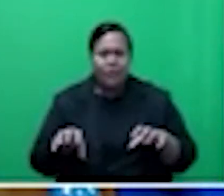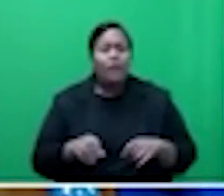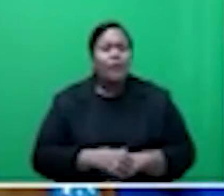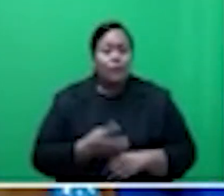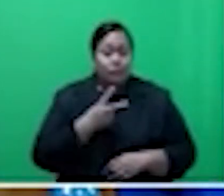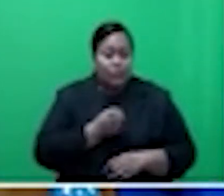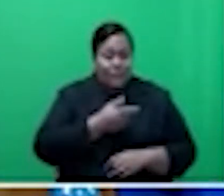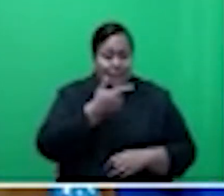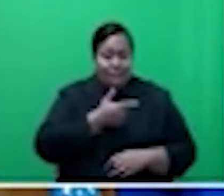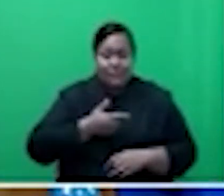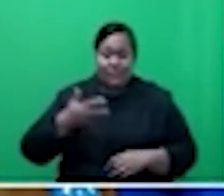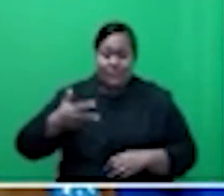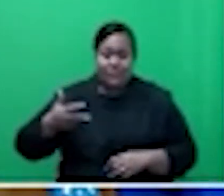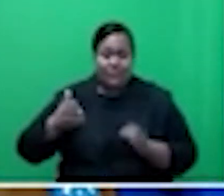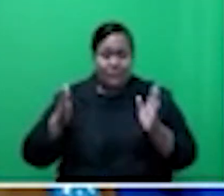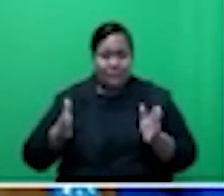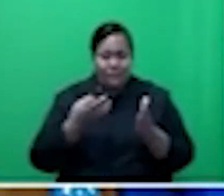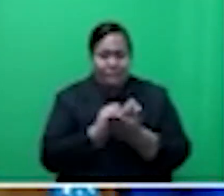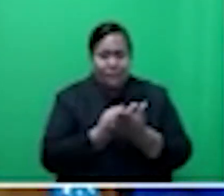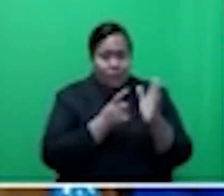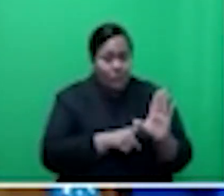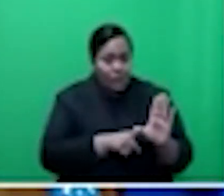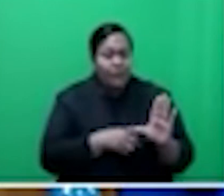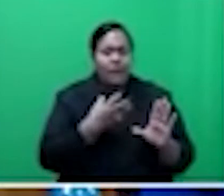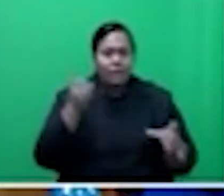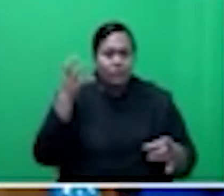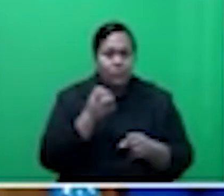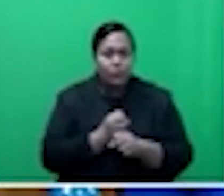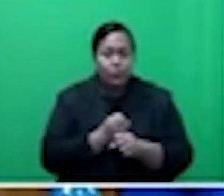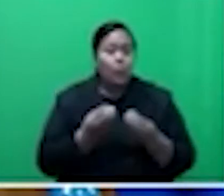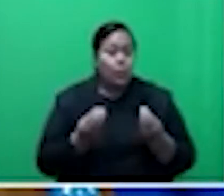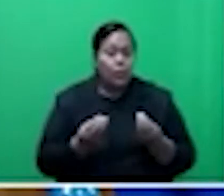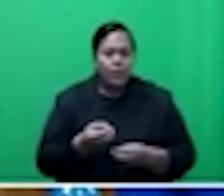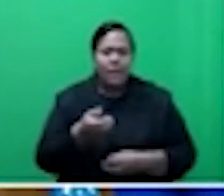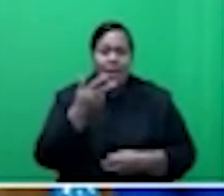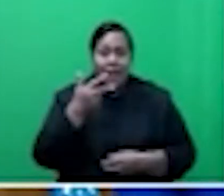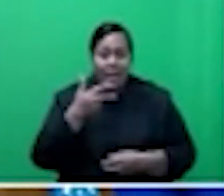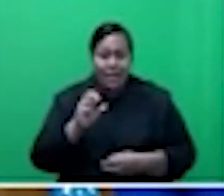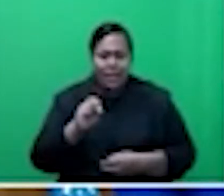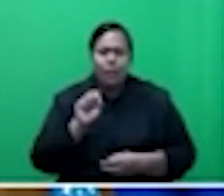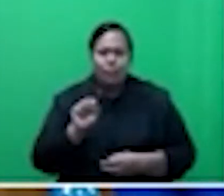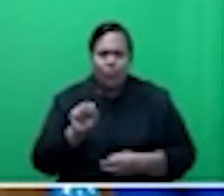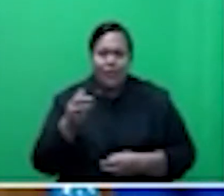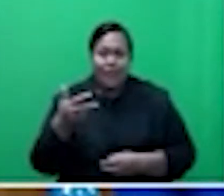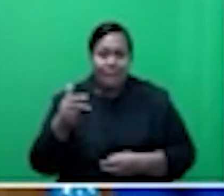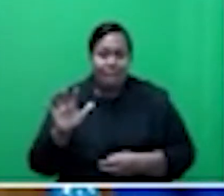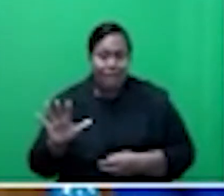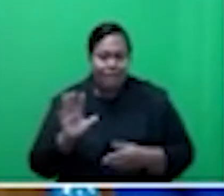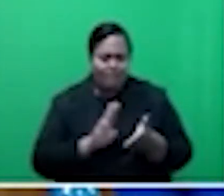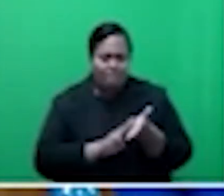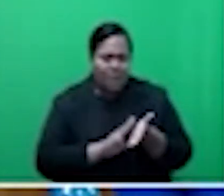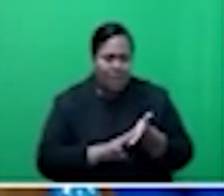and the 2018-2019 financial year of a total value of $18.85 billion, which are under construction and